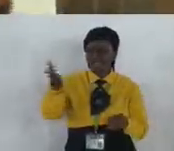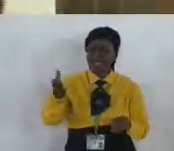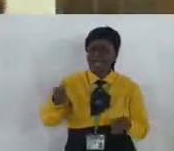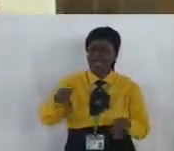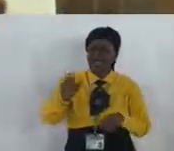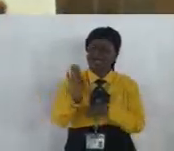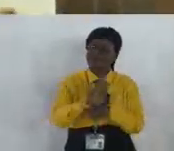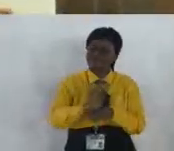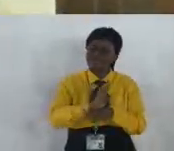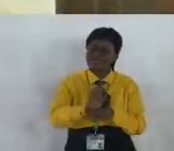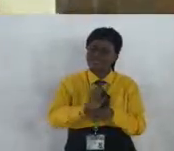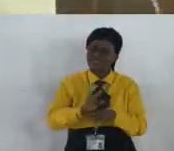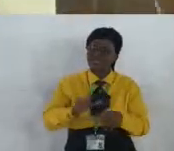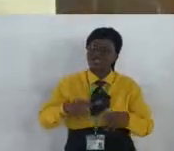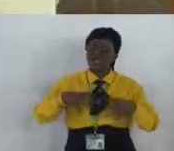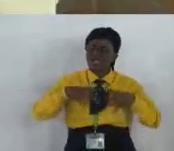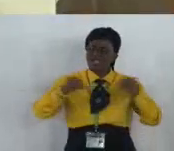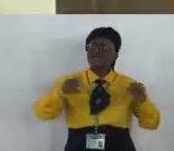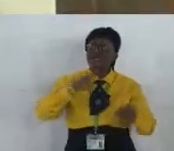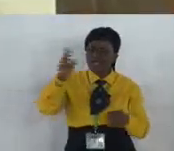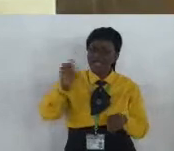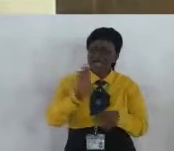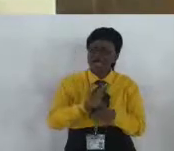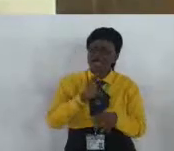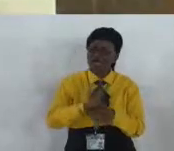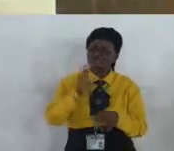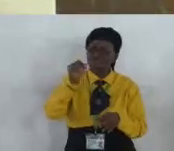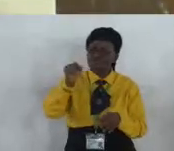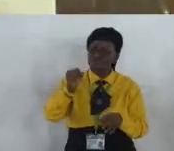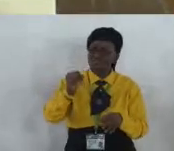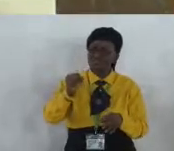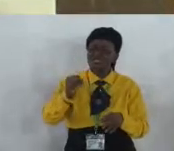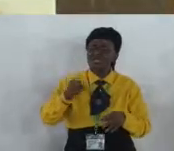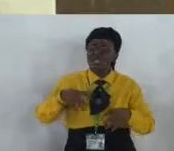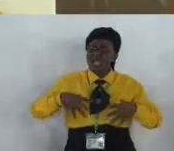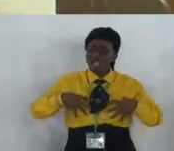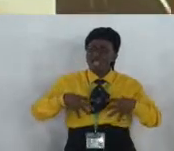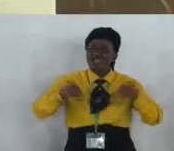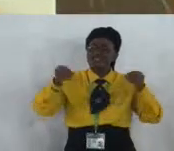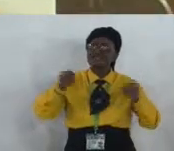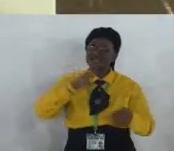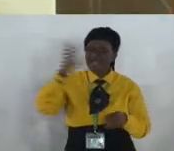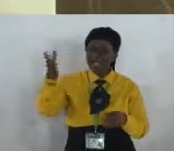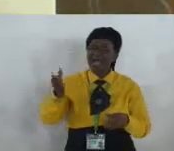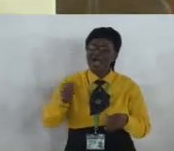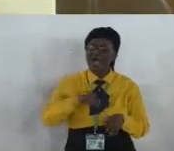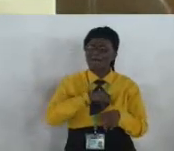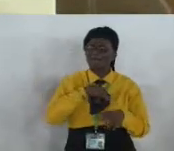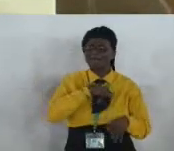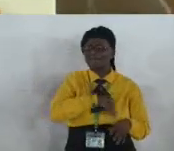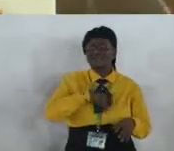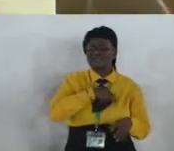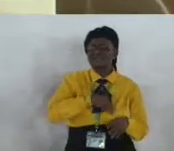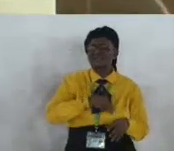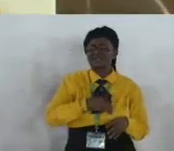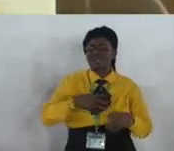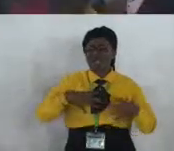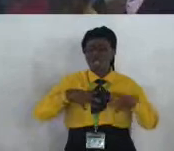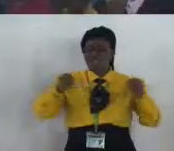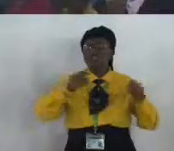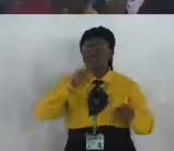Heal their churches. Heal their ministries. Heal their nations.